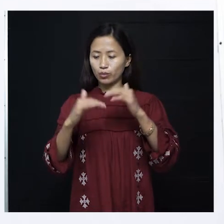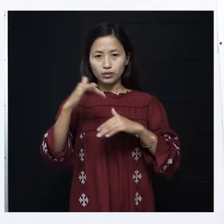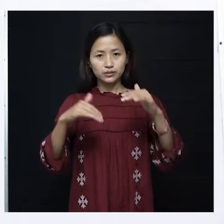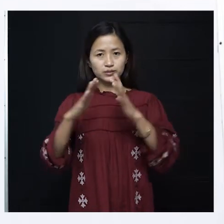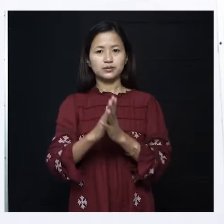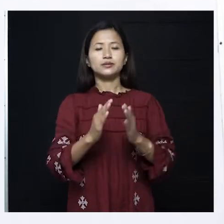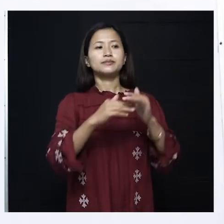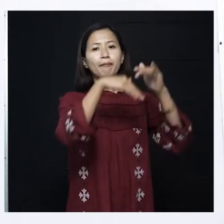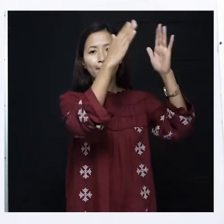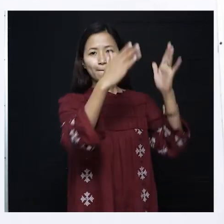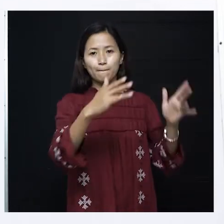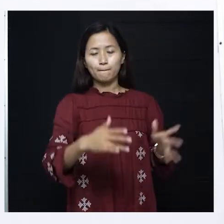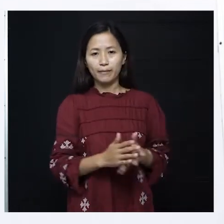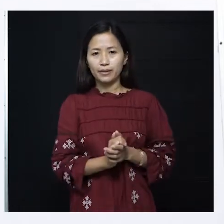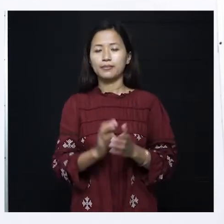Okay,